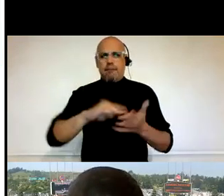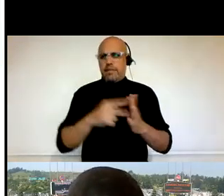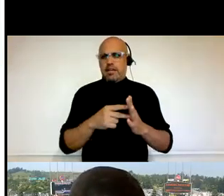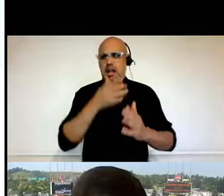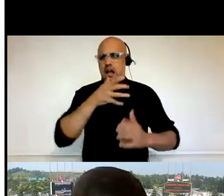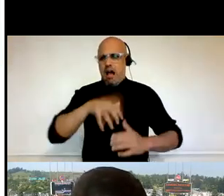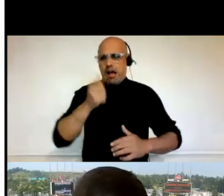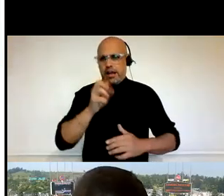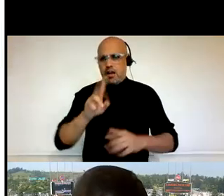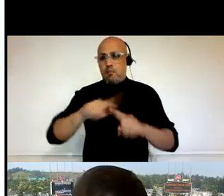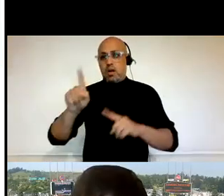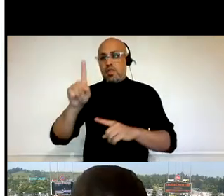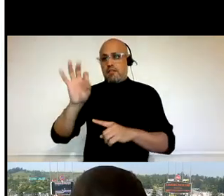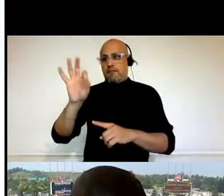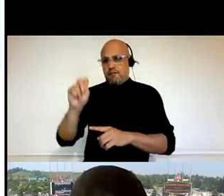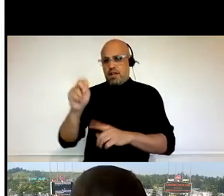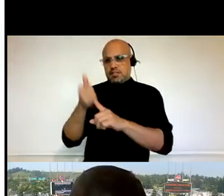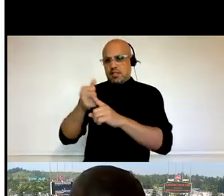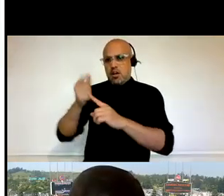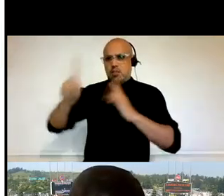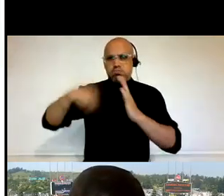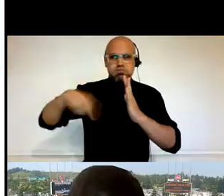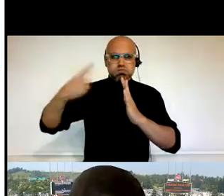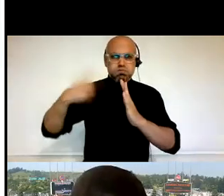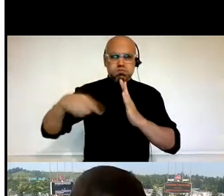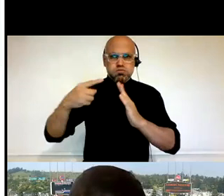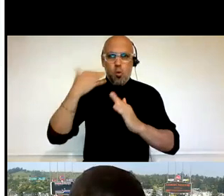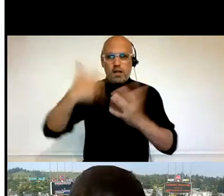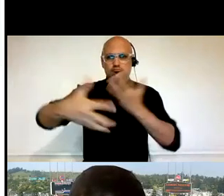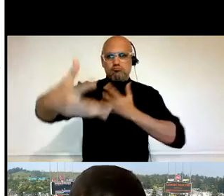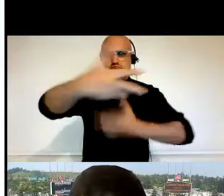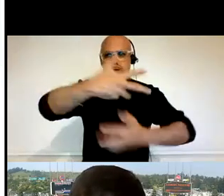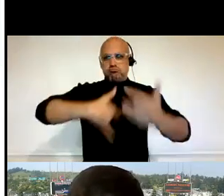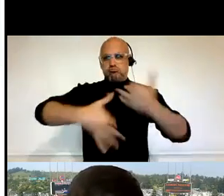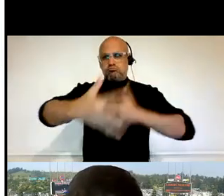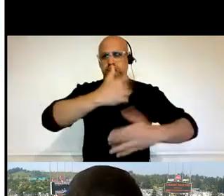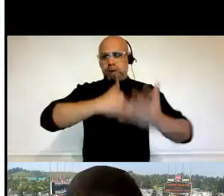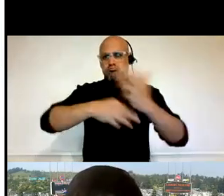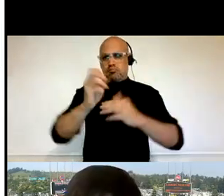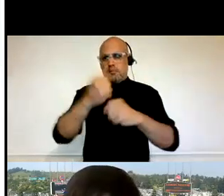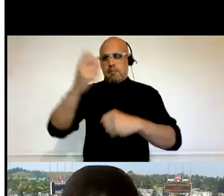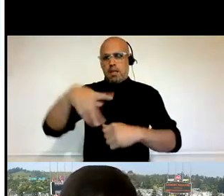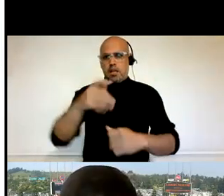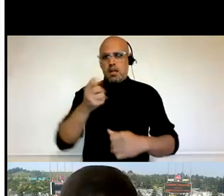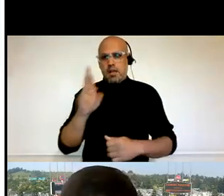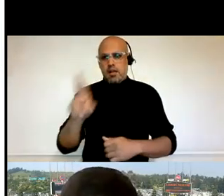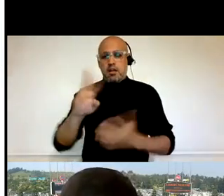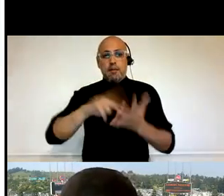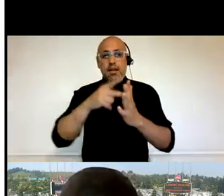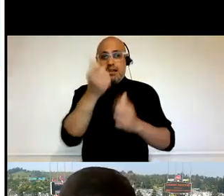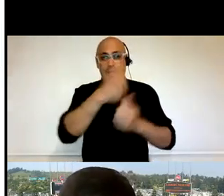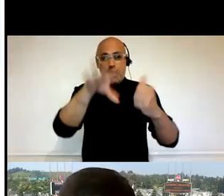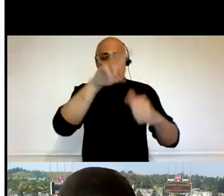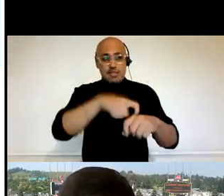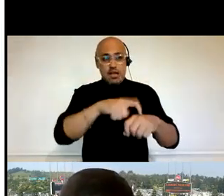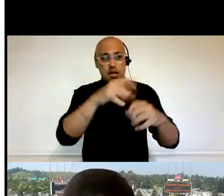but the fan is running because it's recirculating 100% makeup air, which means that every time the air gets sucked out, an equal